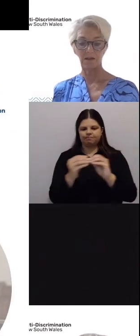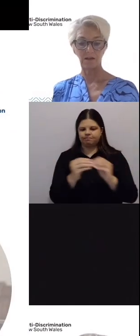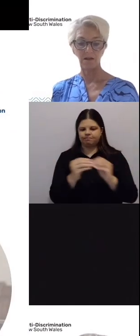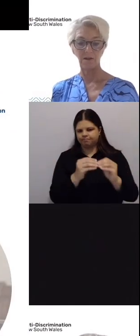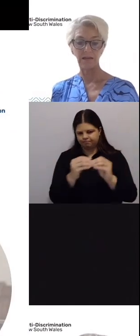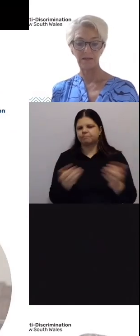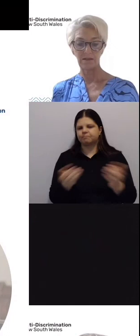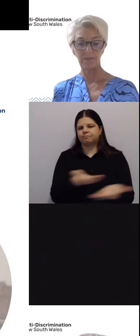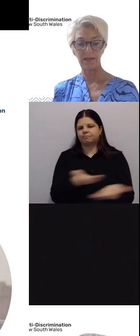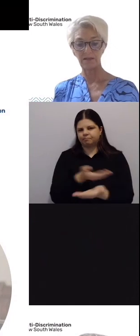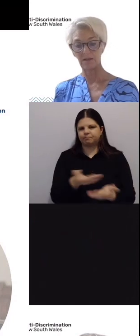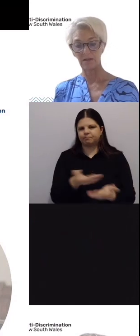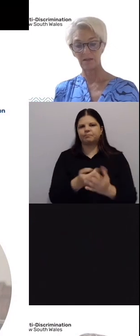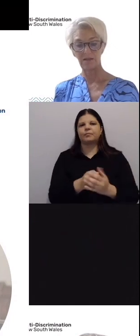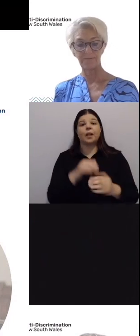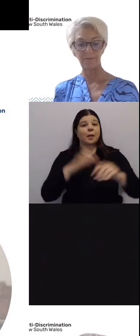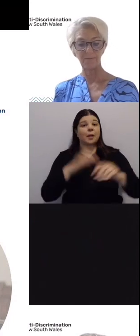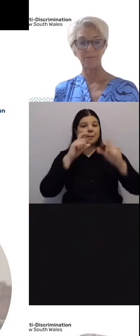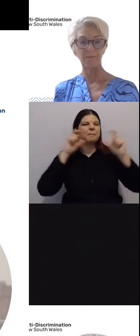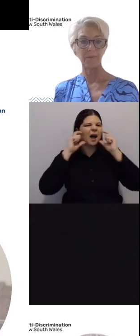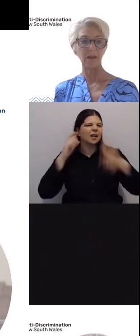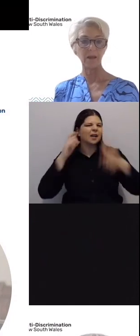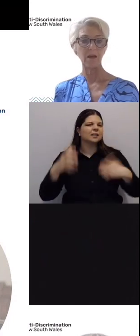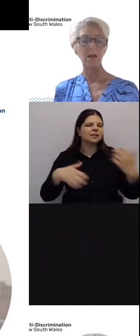involving a mask complaint.